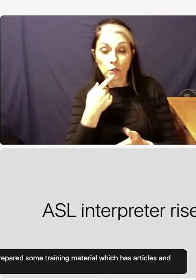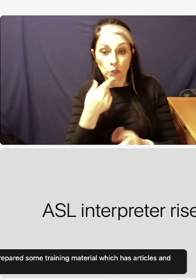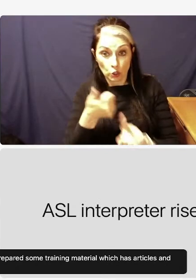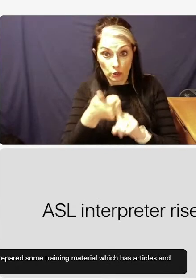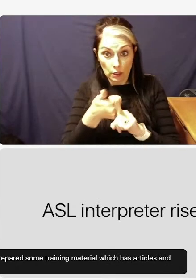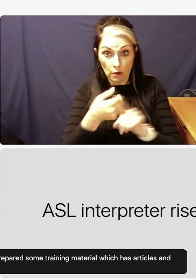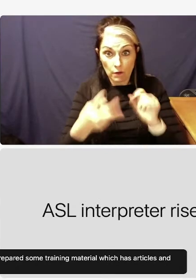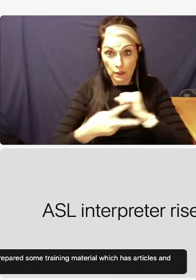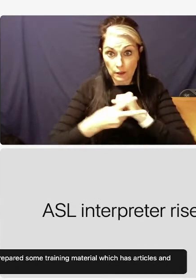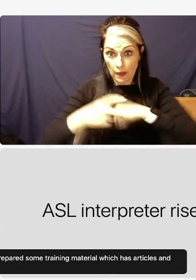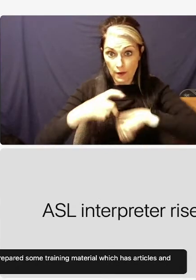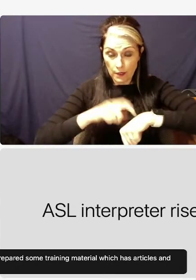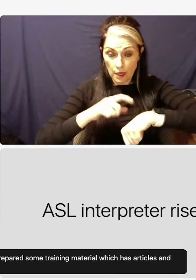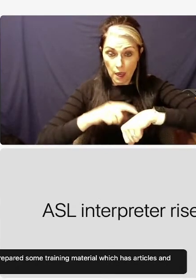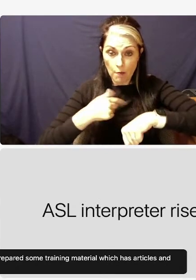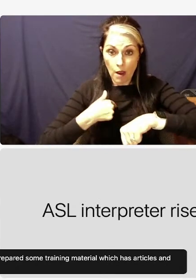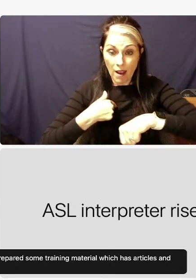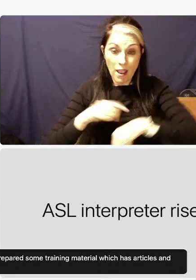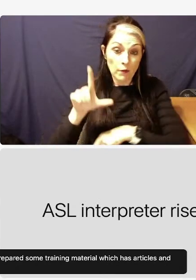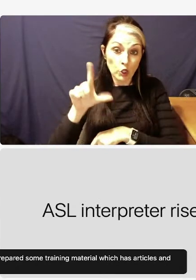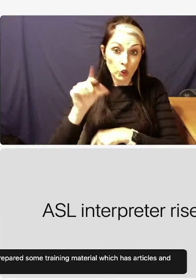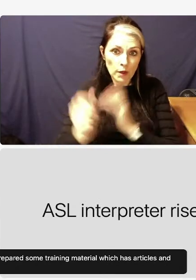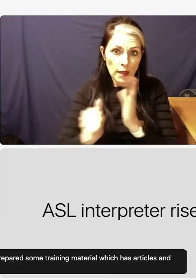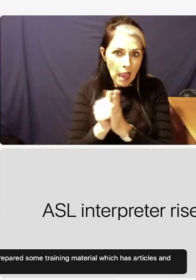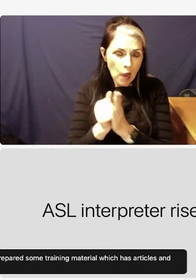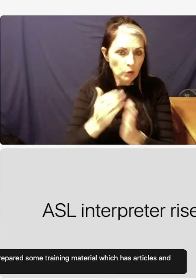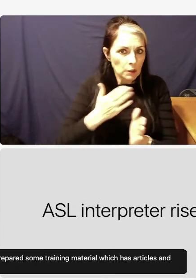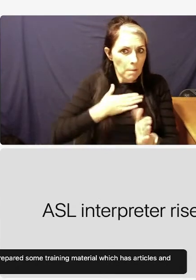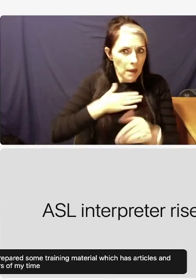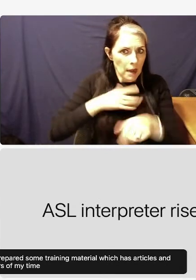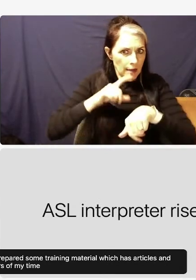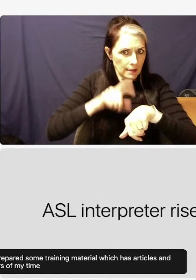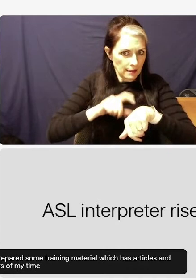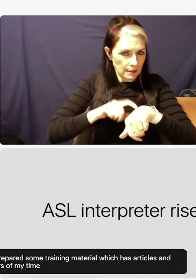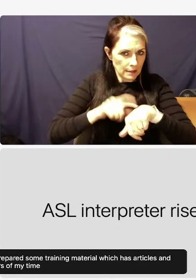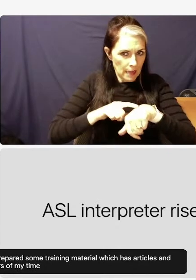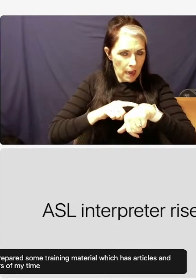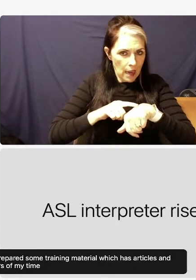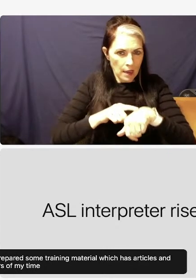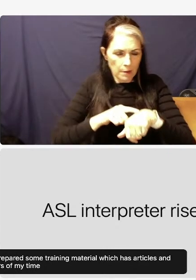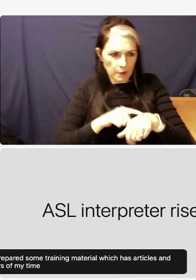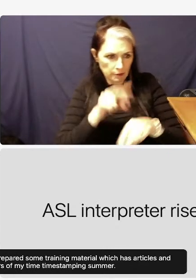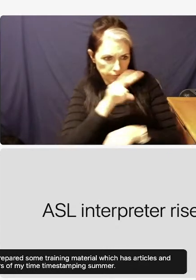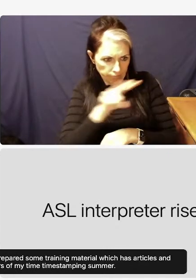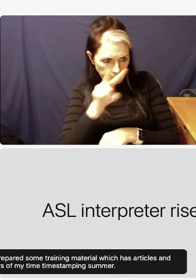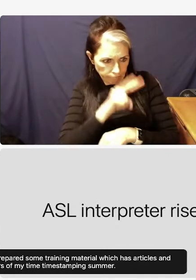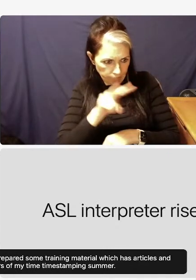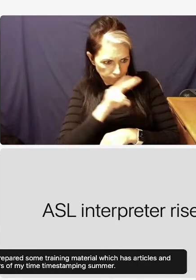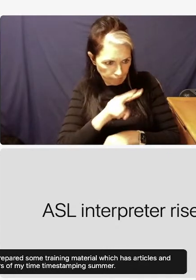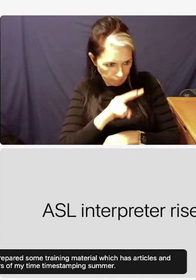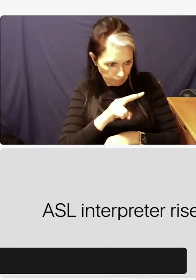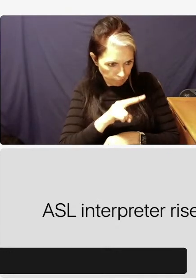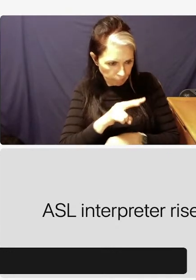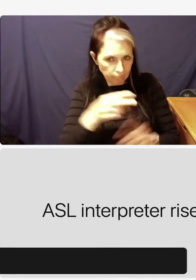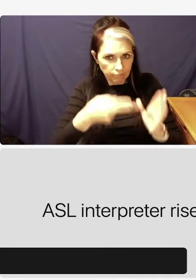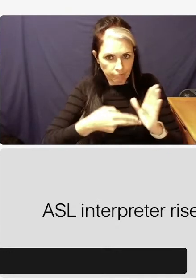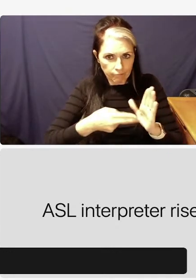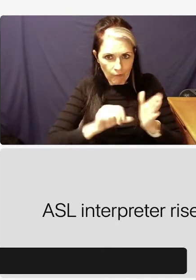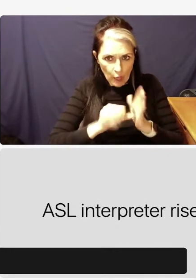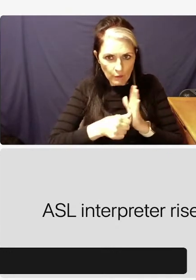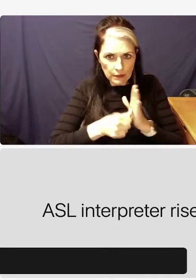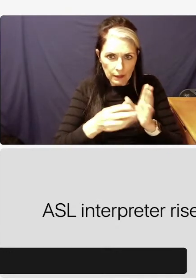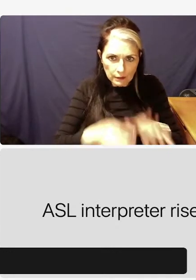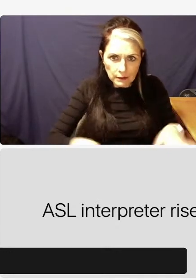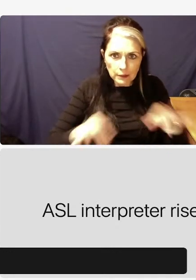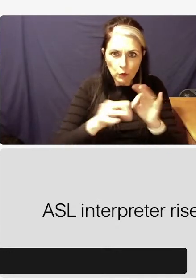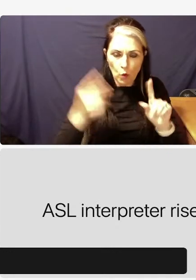time i've spent close to 20 hours of my time time stamping summarizing and further highlighting the most important points it's